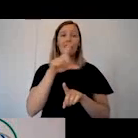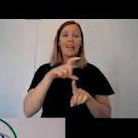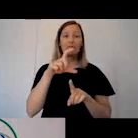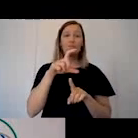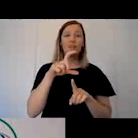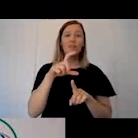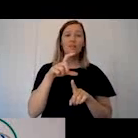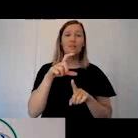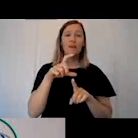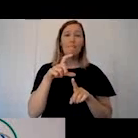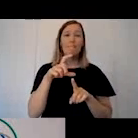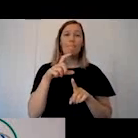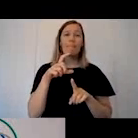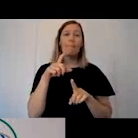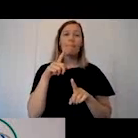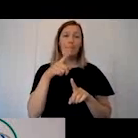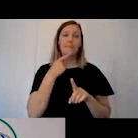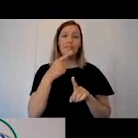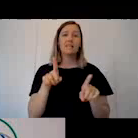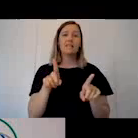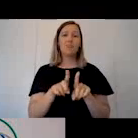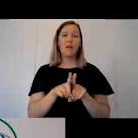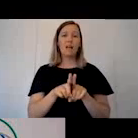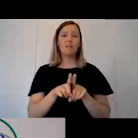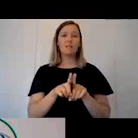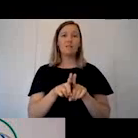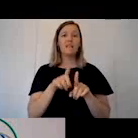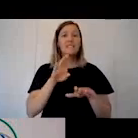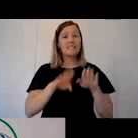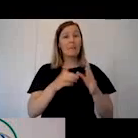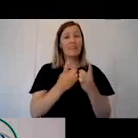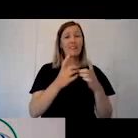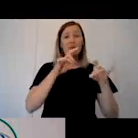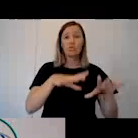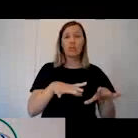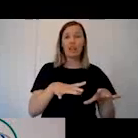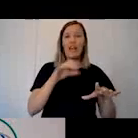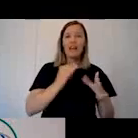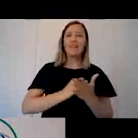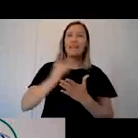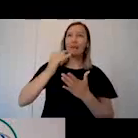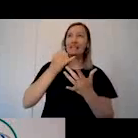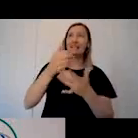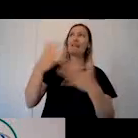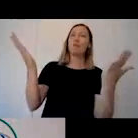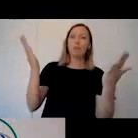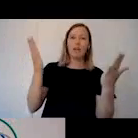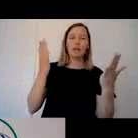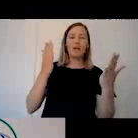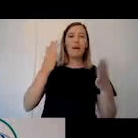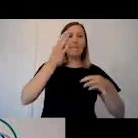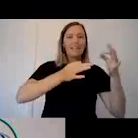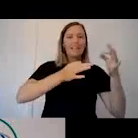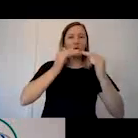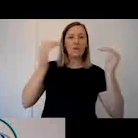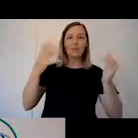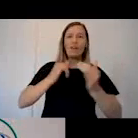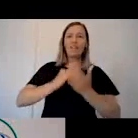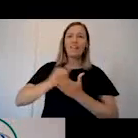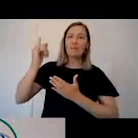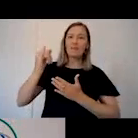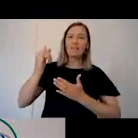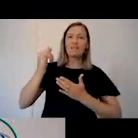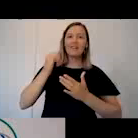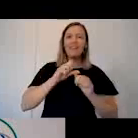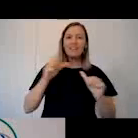had similar things in Australia, there are enemies everywhere at political level, at industry level, all sorts of enemies.